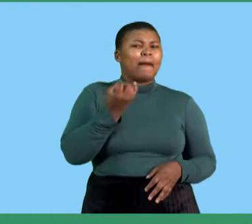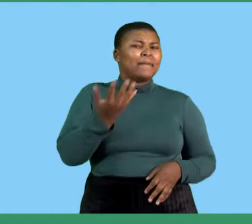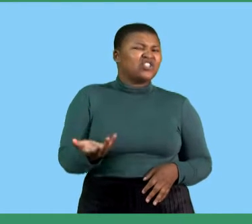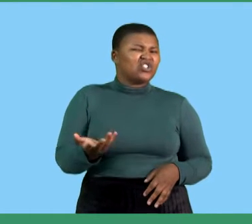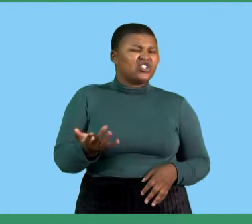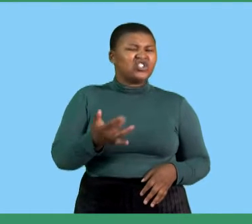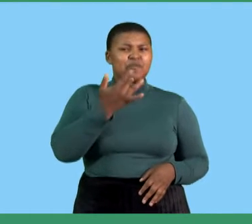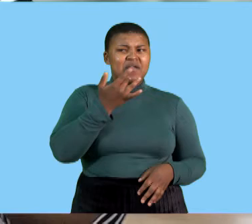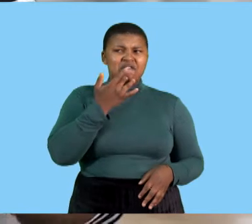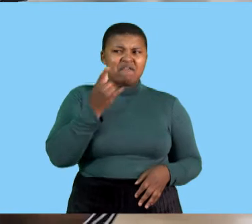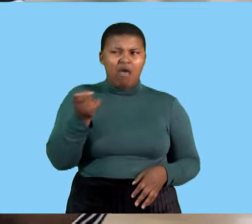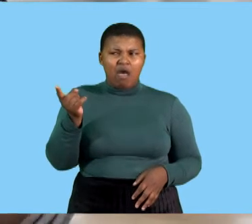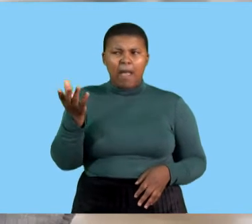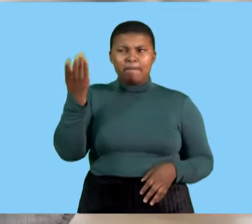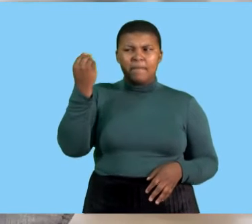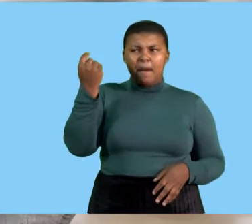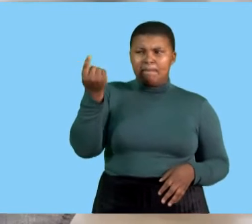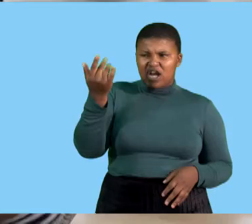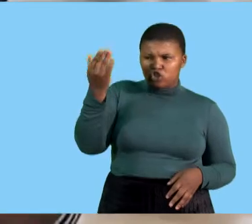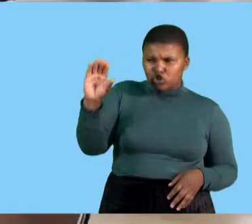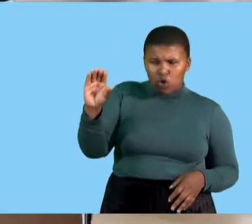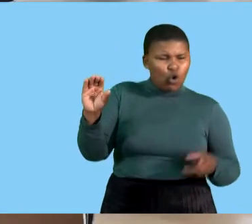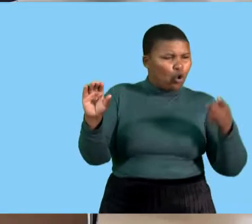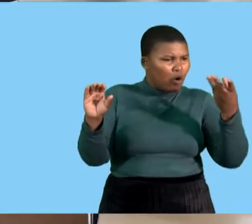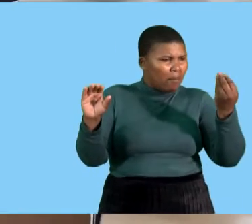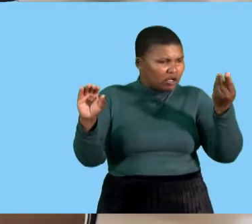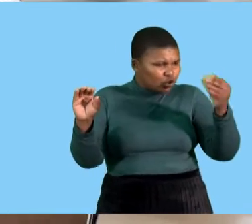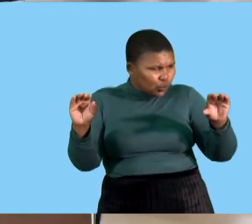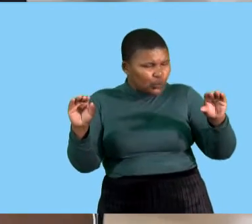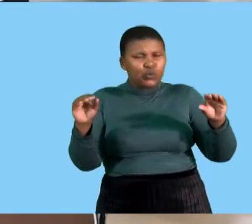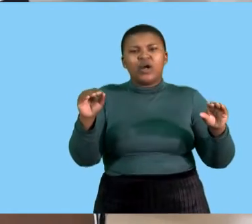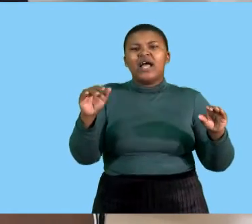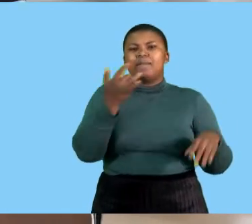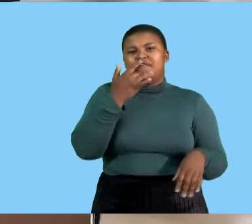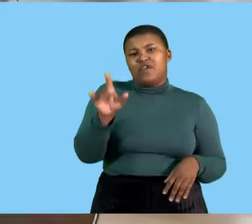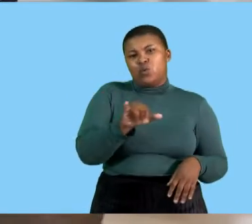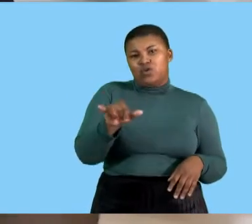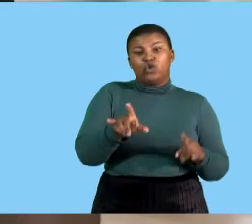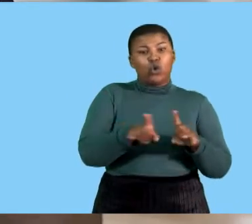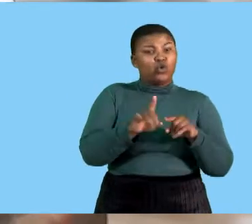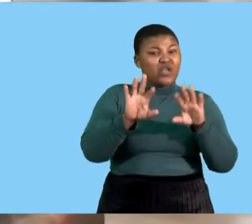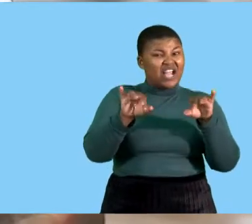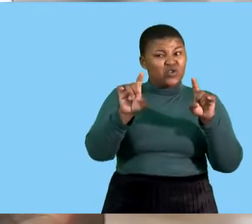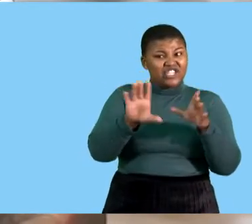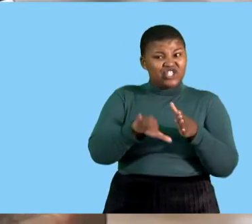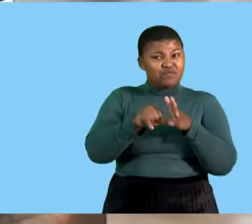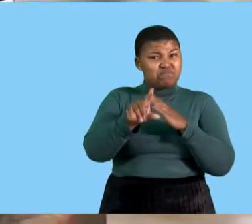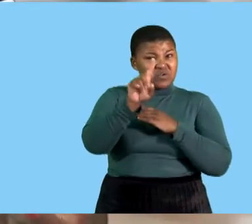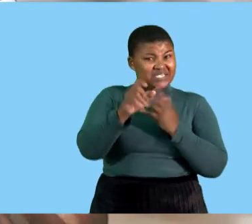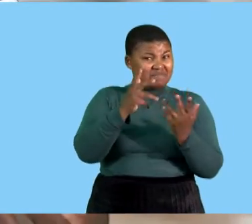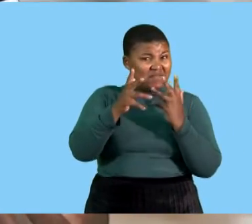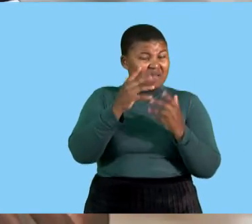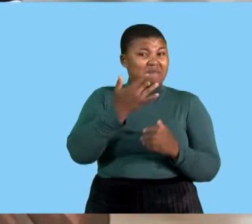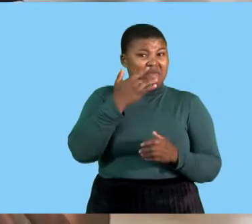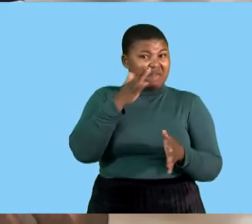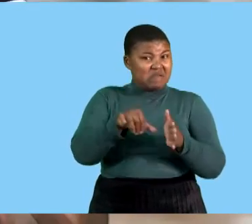which group do you prefer? The ones who are earning this much or the ones who are earning this much? And education, is education that important to you